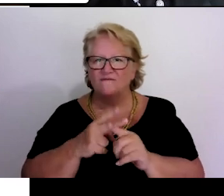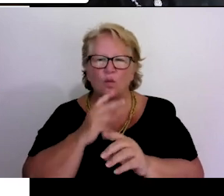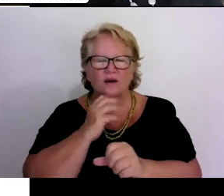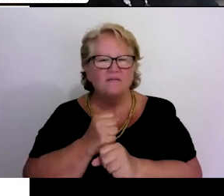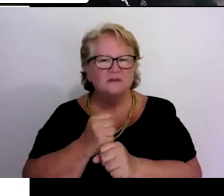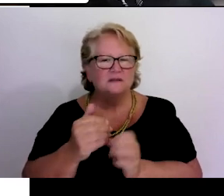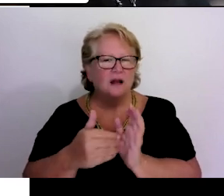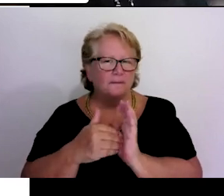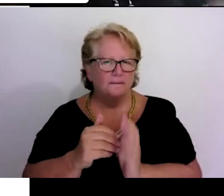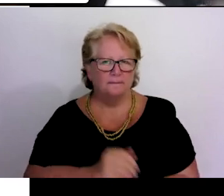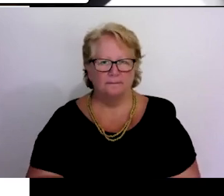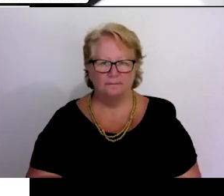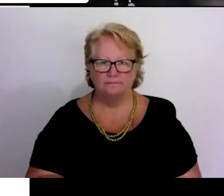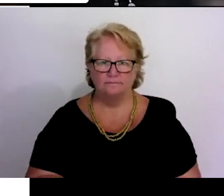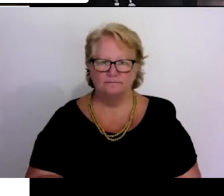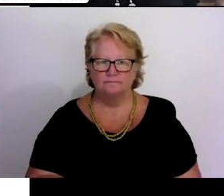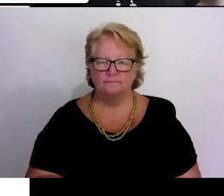assistance.